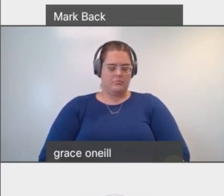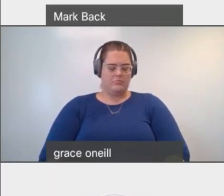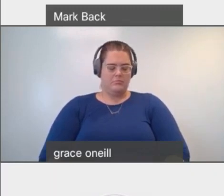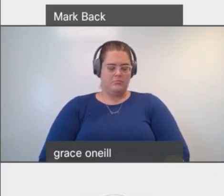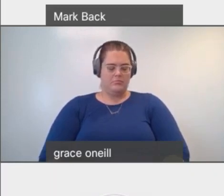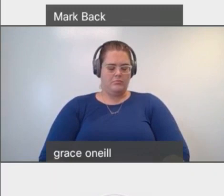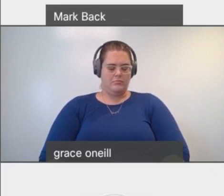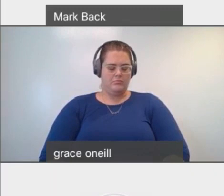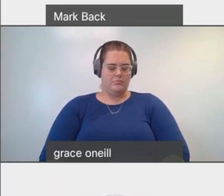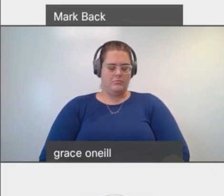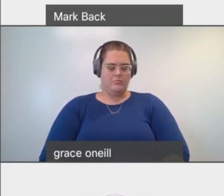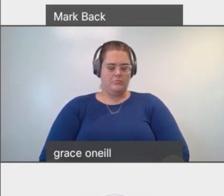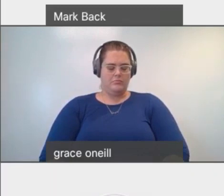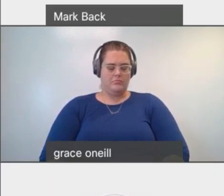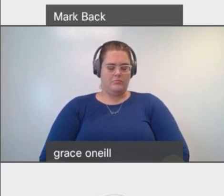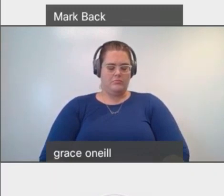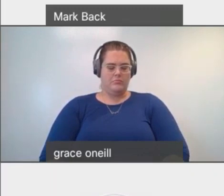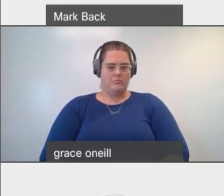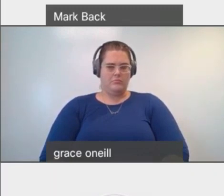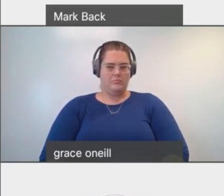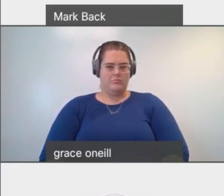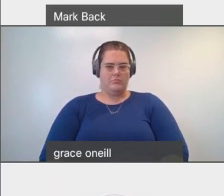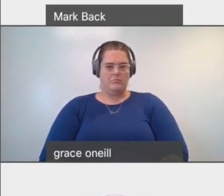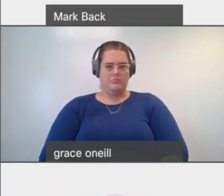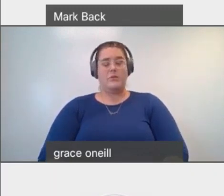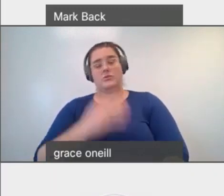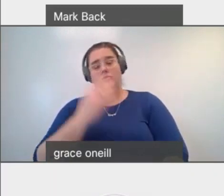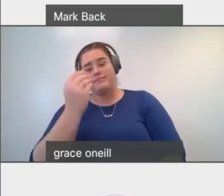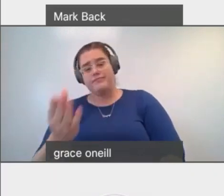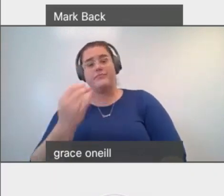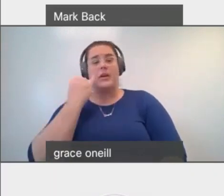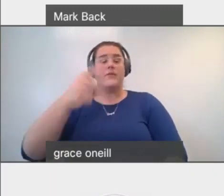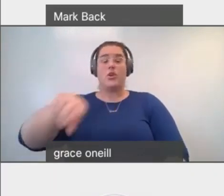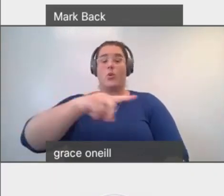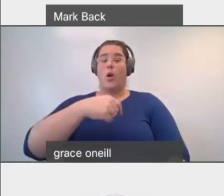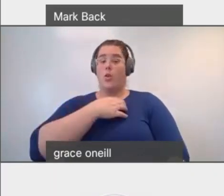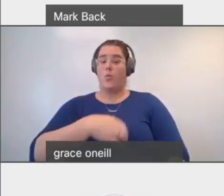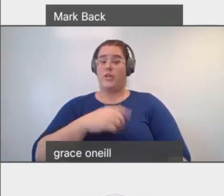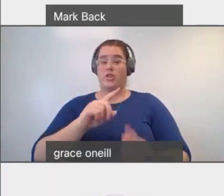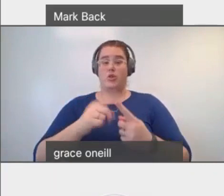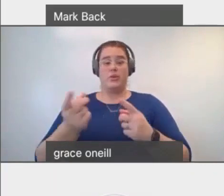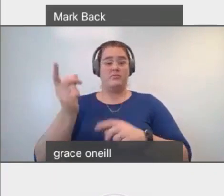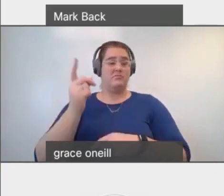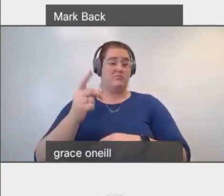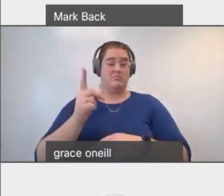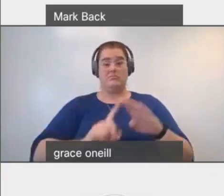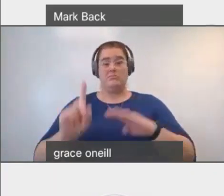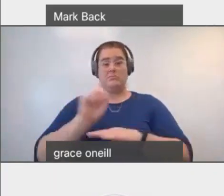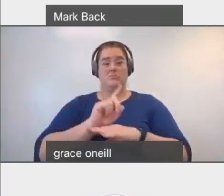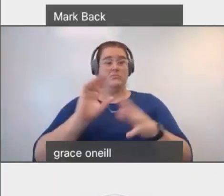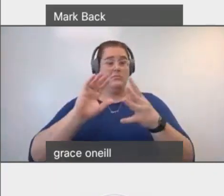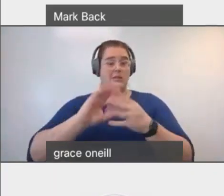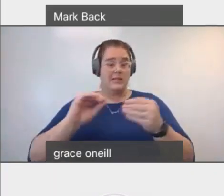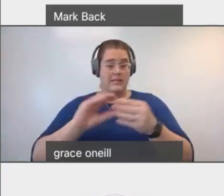People who do wish to testify at next week's hearing should be aware if you log in to